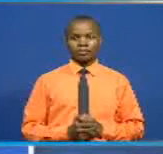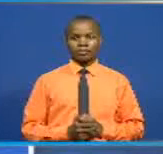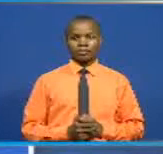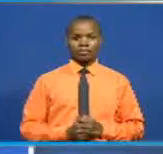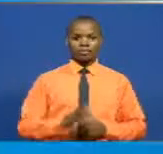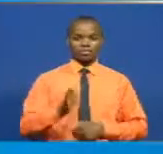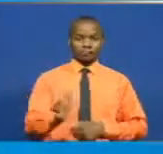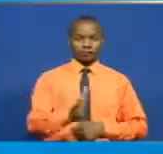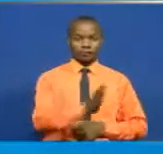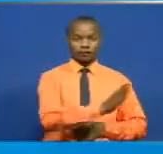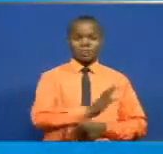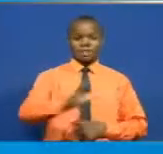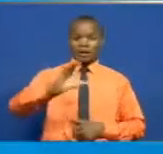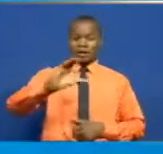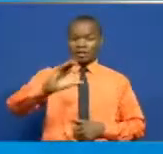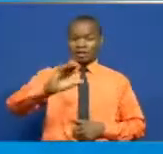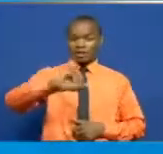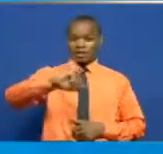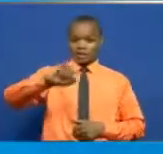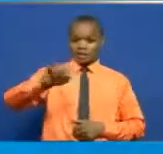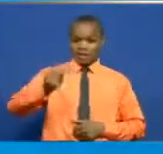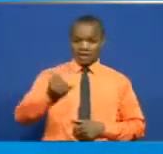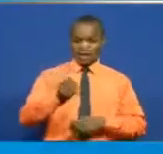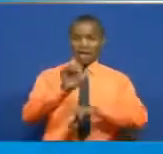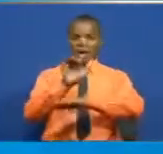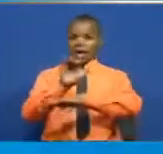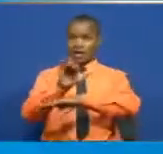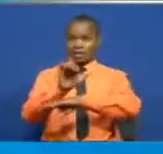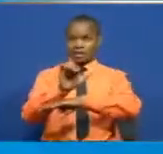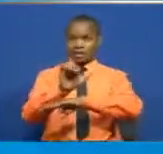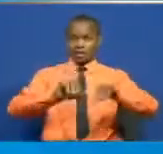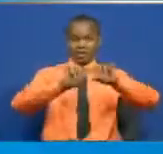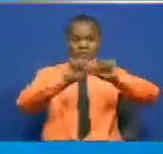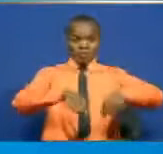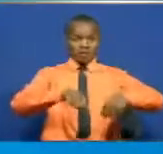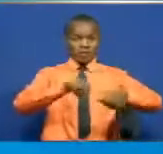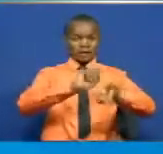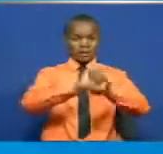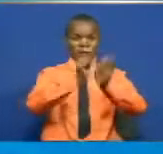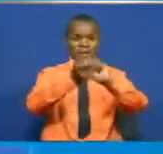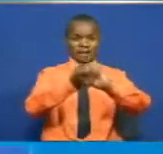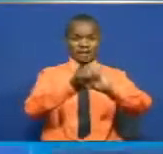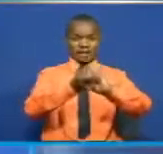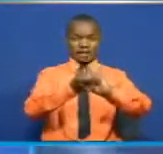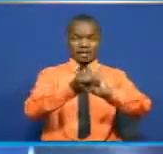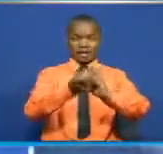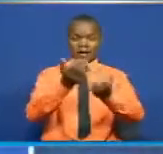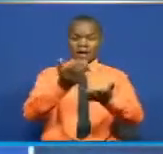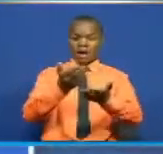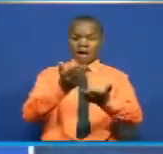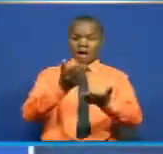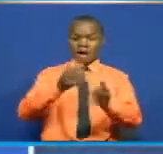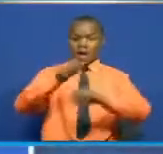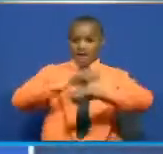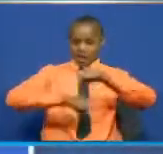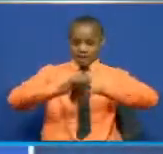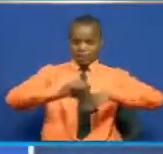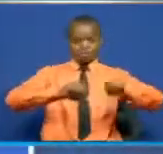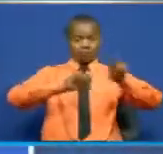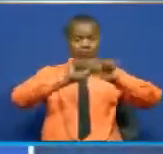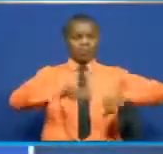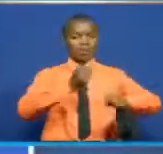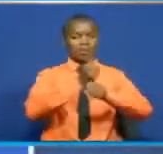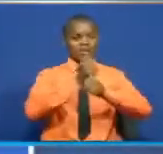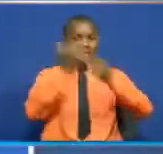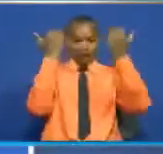Chief Justice David Maraga has called for the amendment of the Sexual Offences Act to give courts the